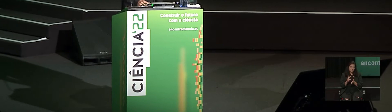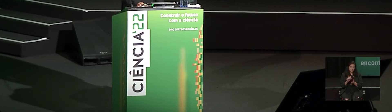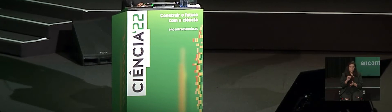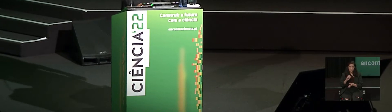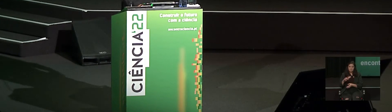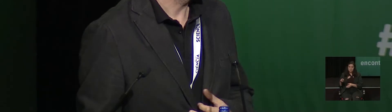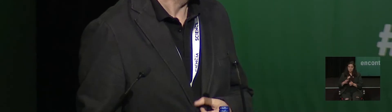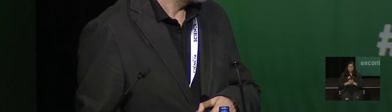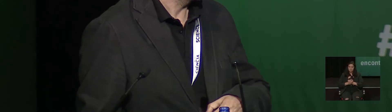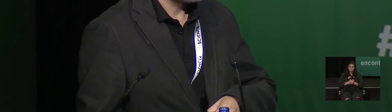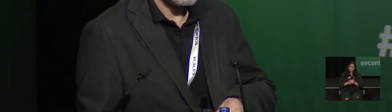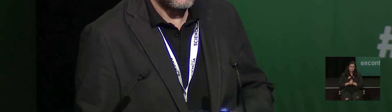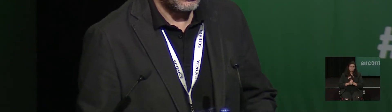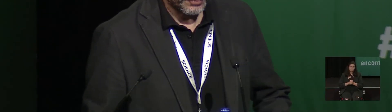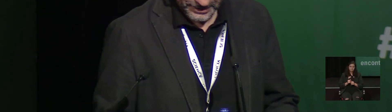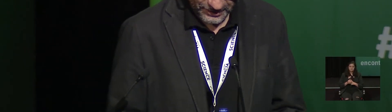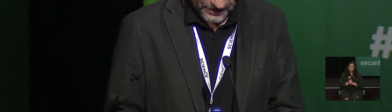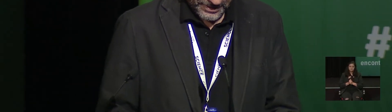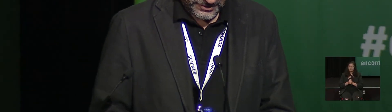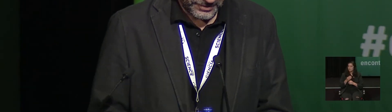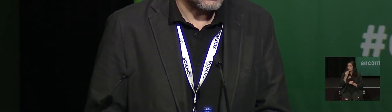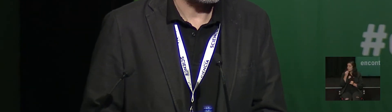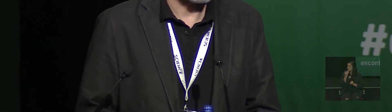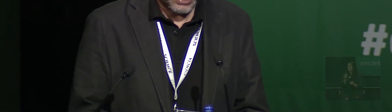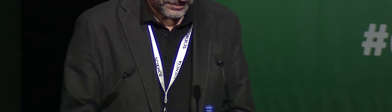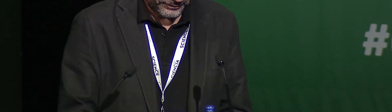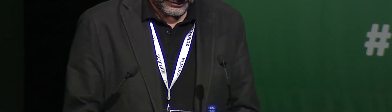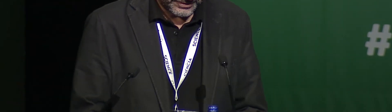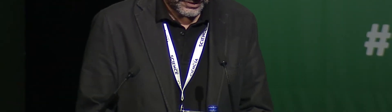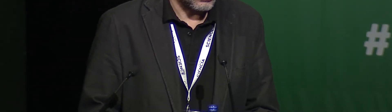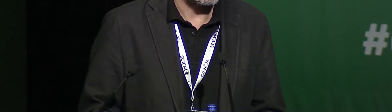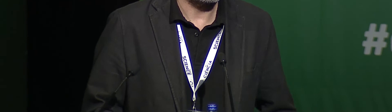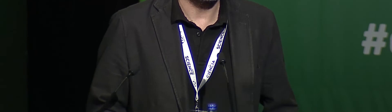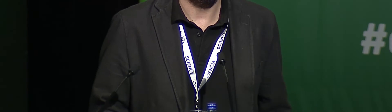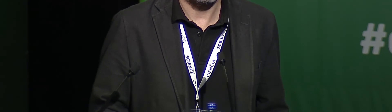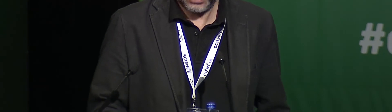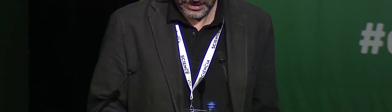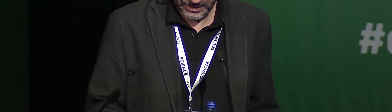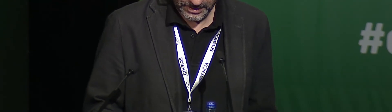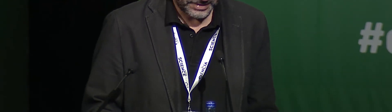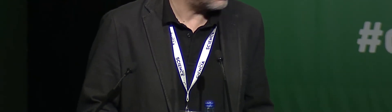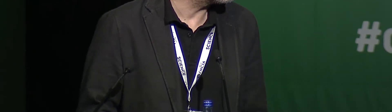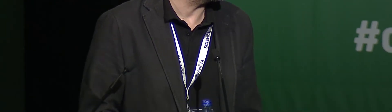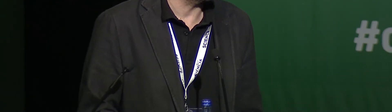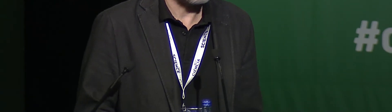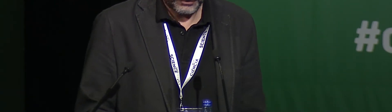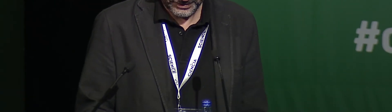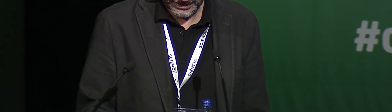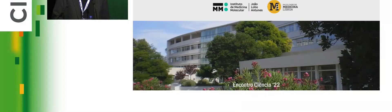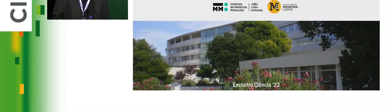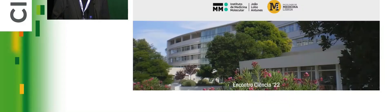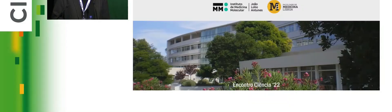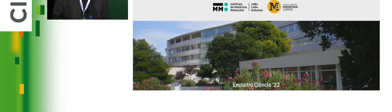EMEM. João, please. Thank you so much. So it's a great privilege to be here in this